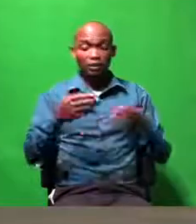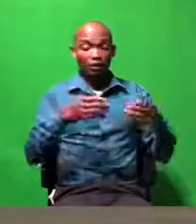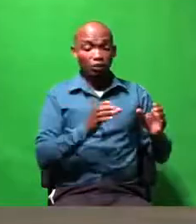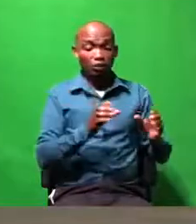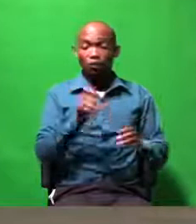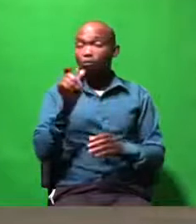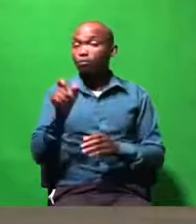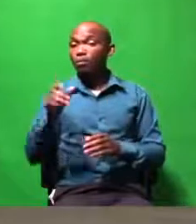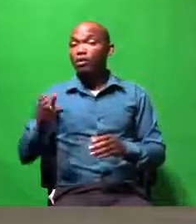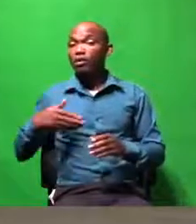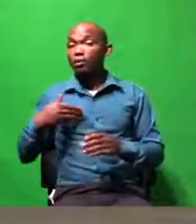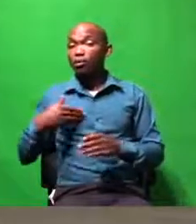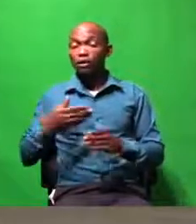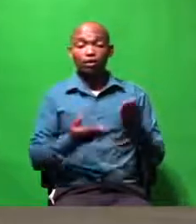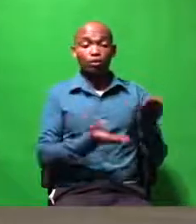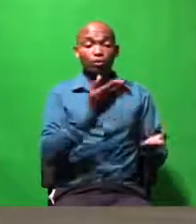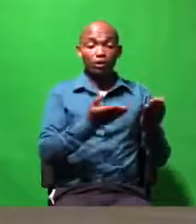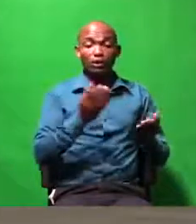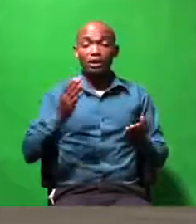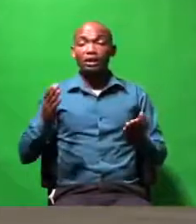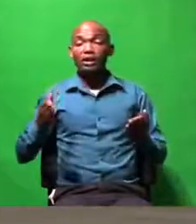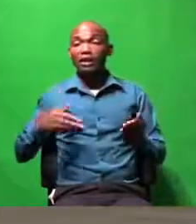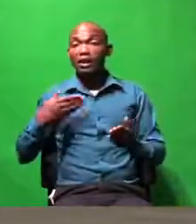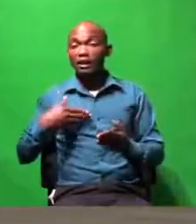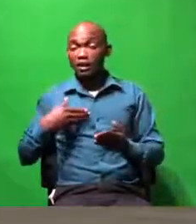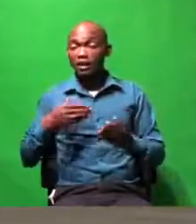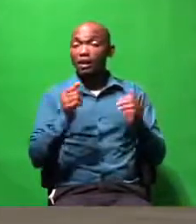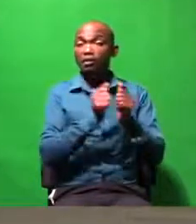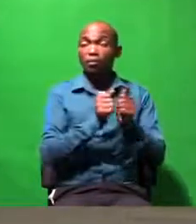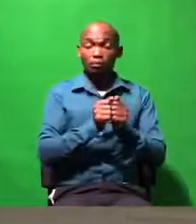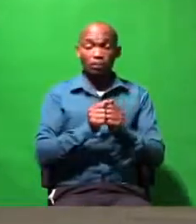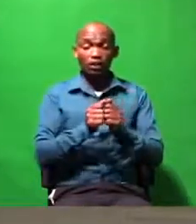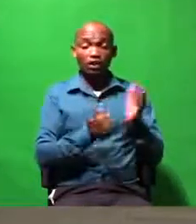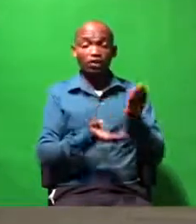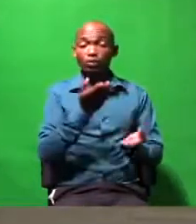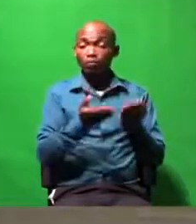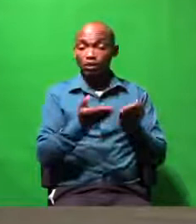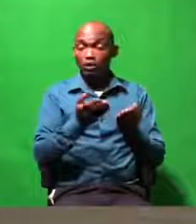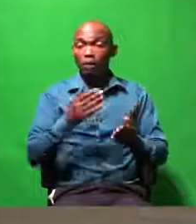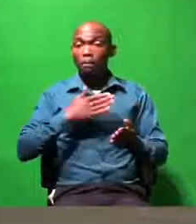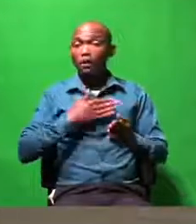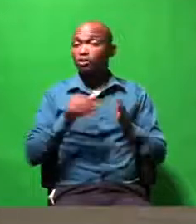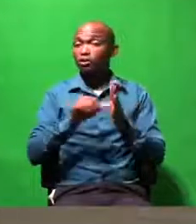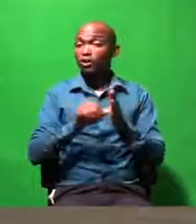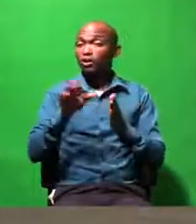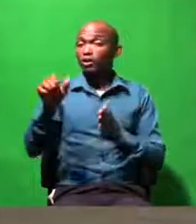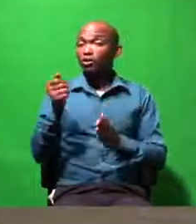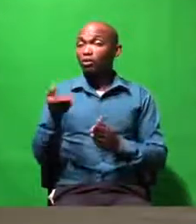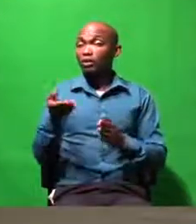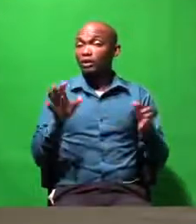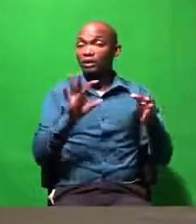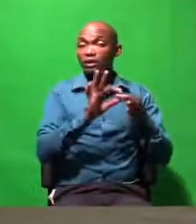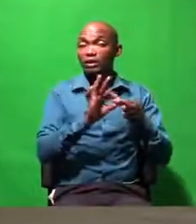who are needed to measure. So they have the equipment used to measure. My student we call is a chain